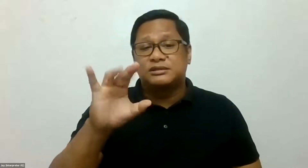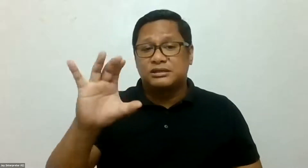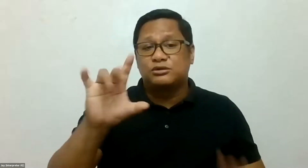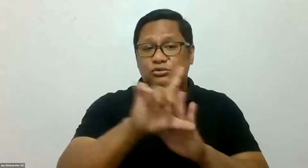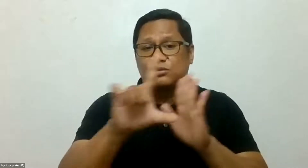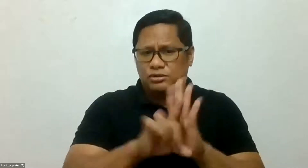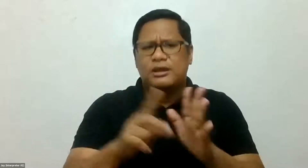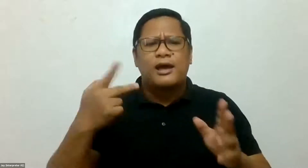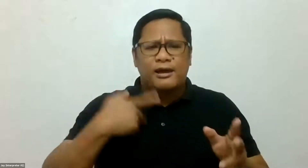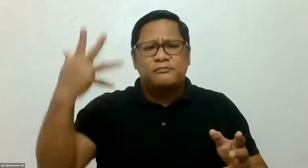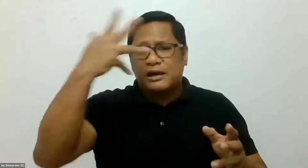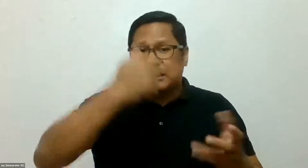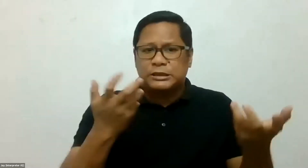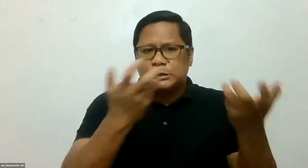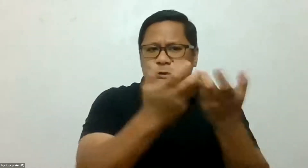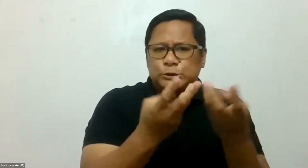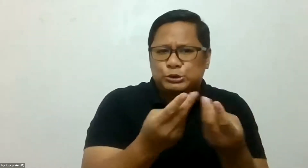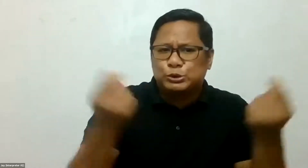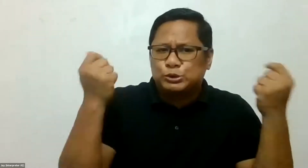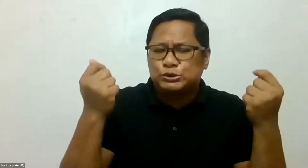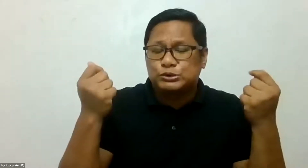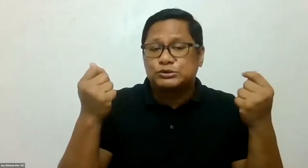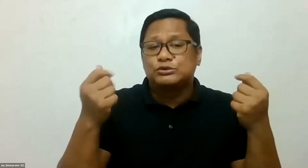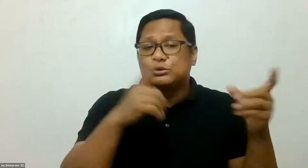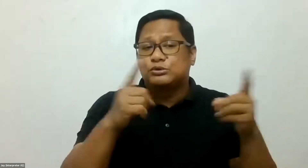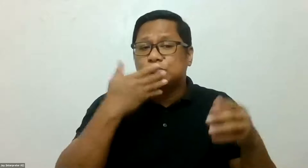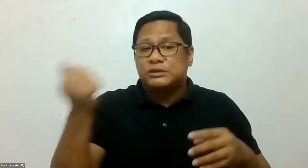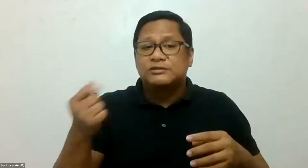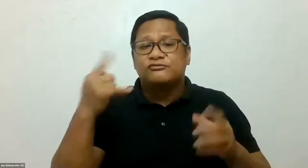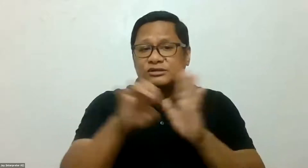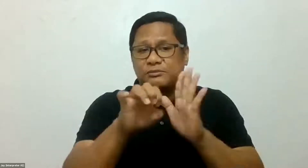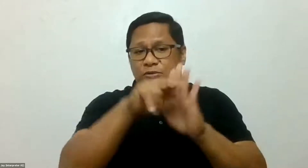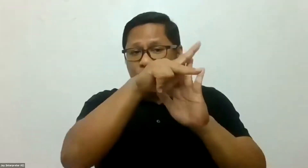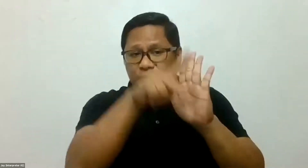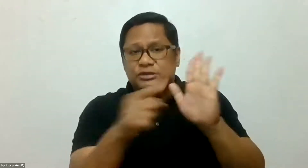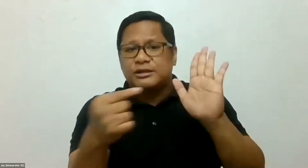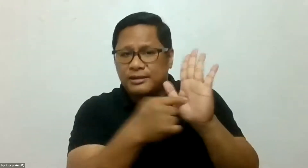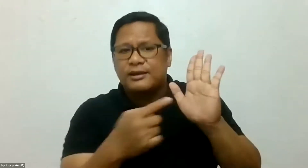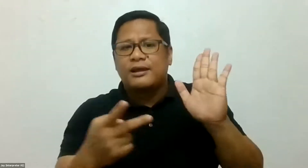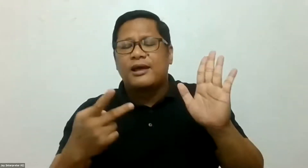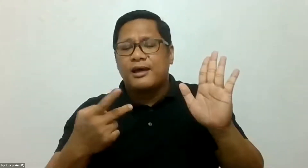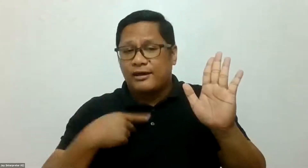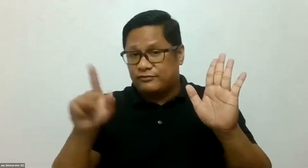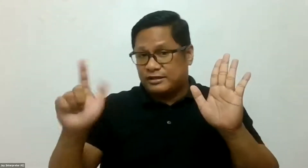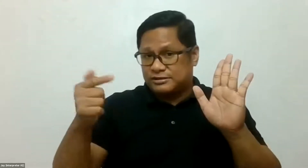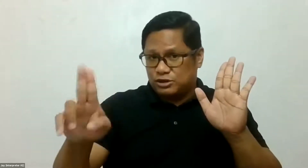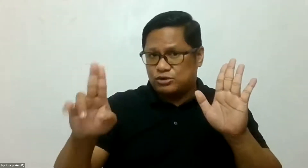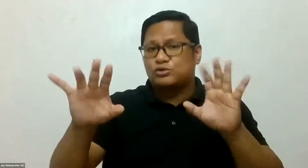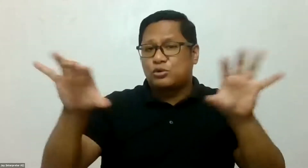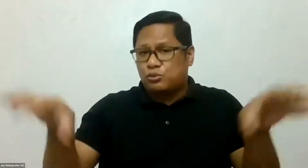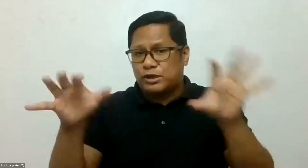nice solution on how to do it best. That means provisions were put in place to make the local governments work with each